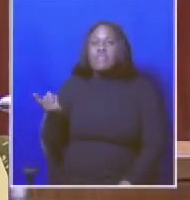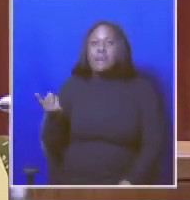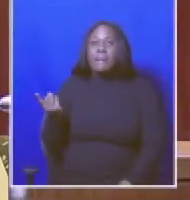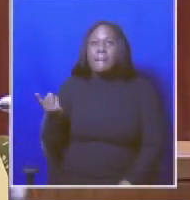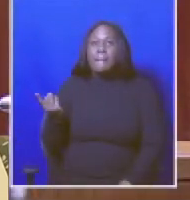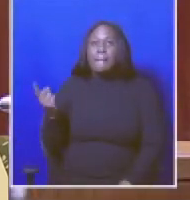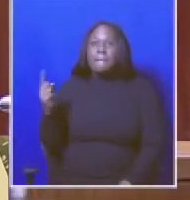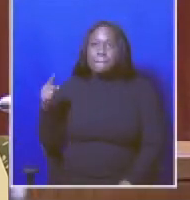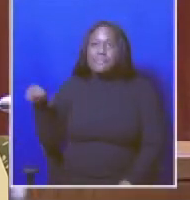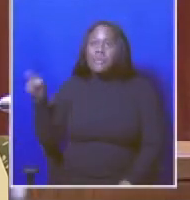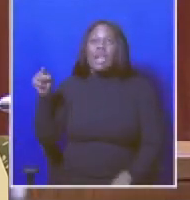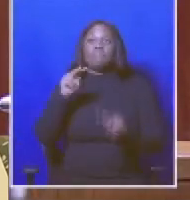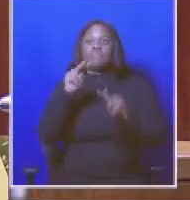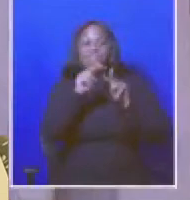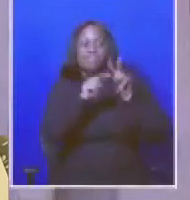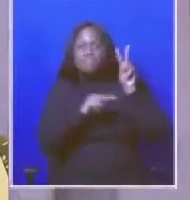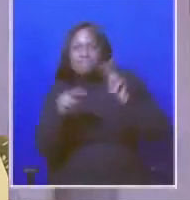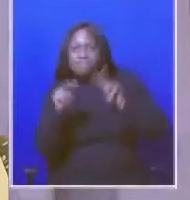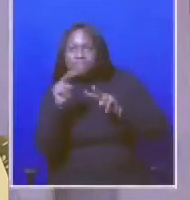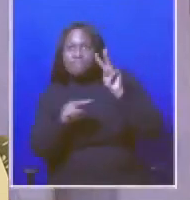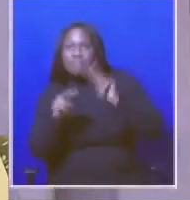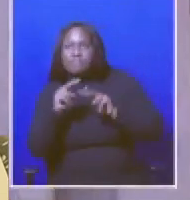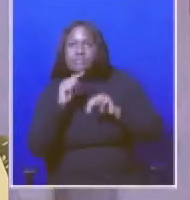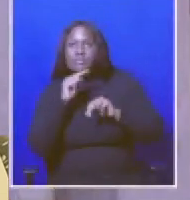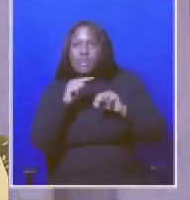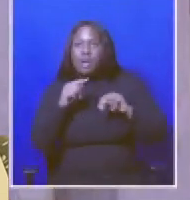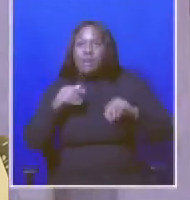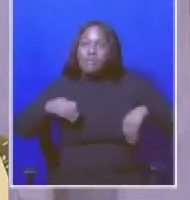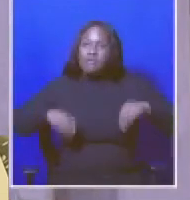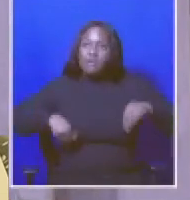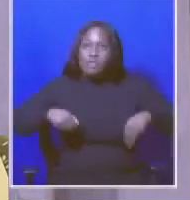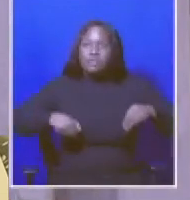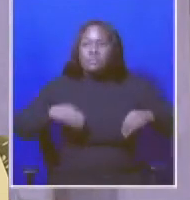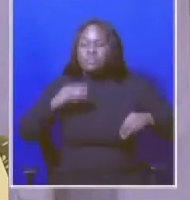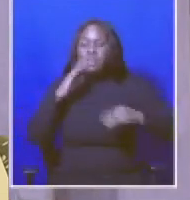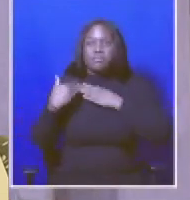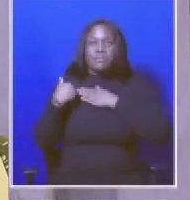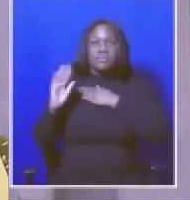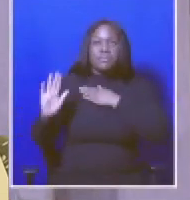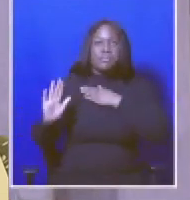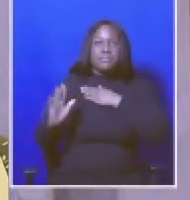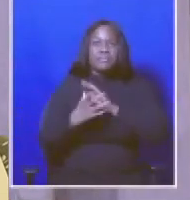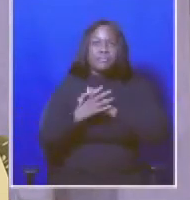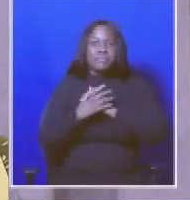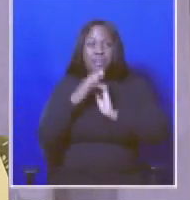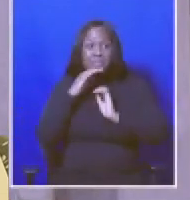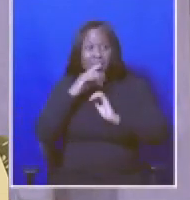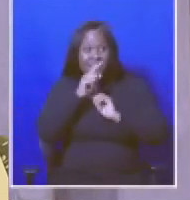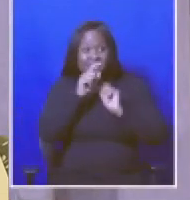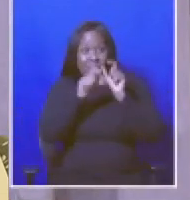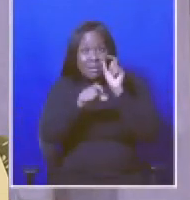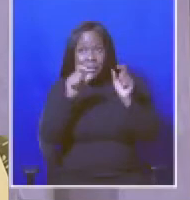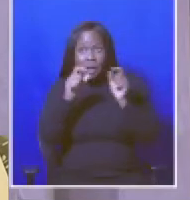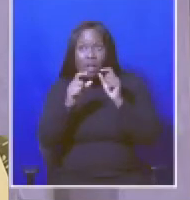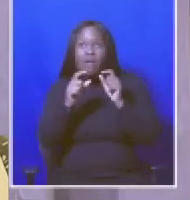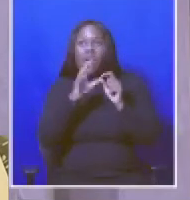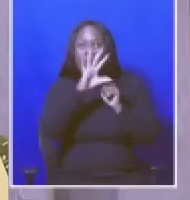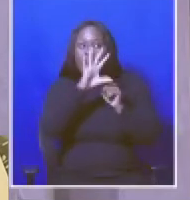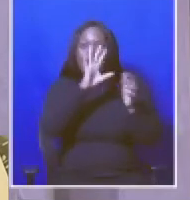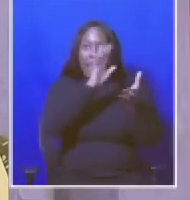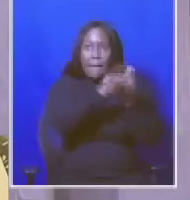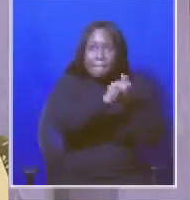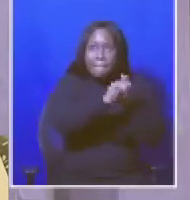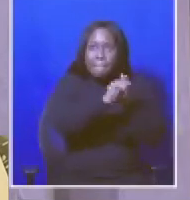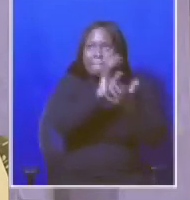Ba ke ba lebelele taba eo, mme gangata batho ba tshwarwa. Ha ba